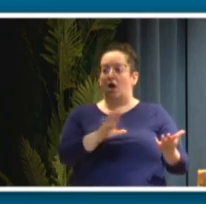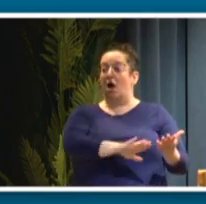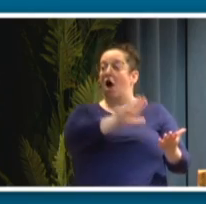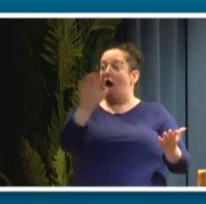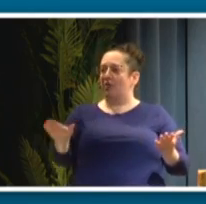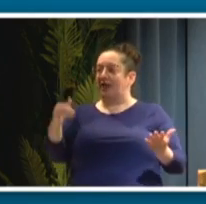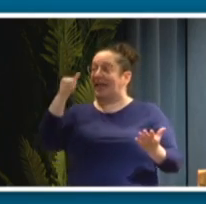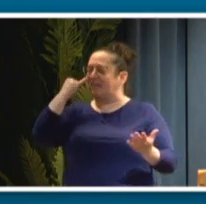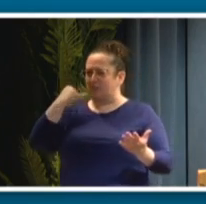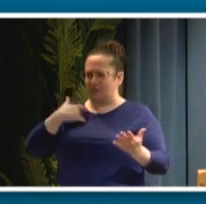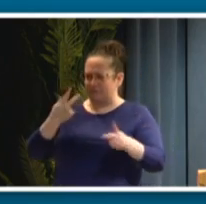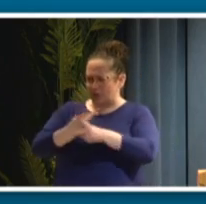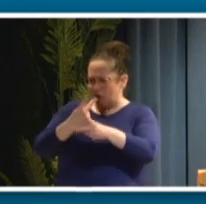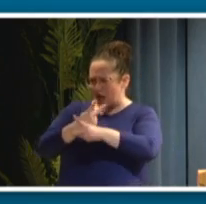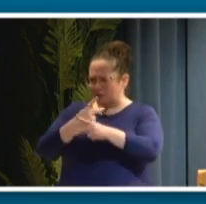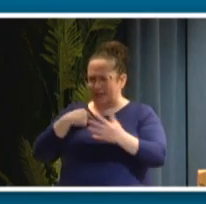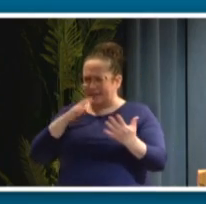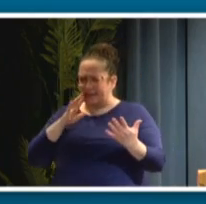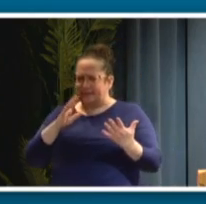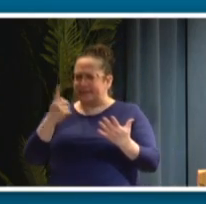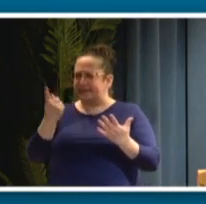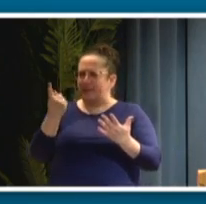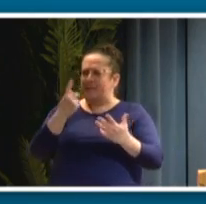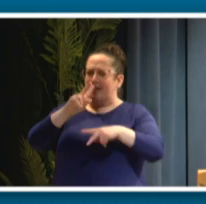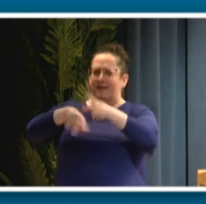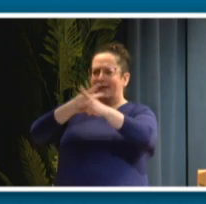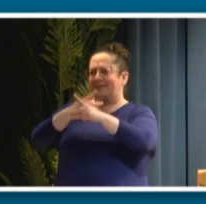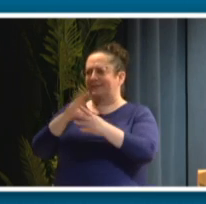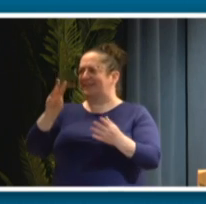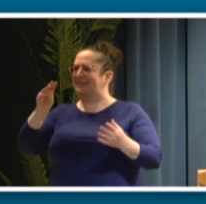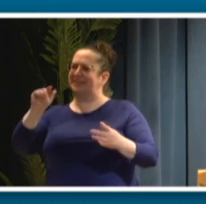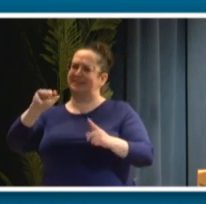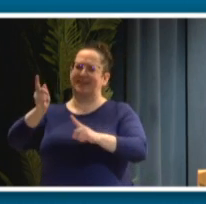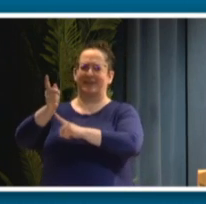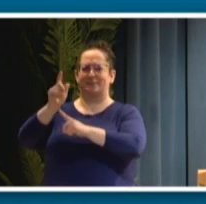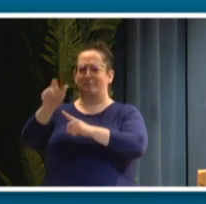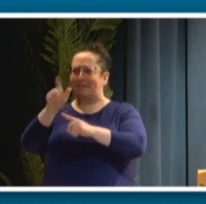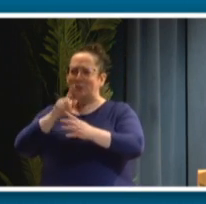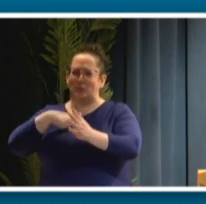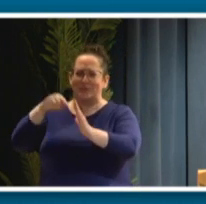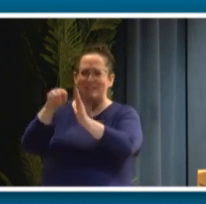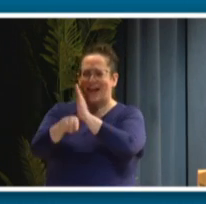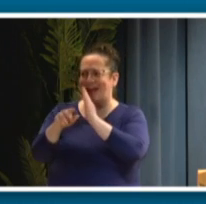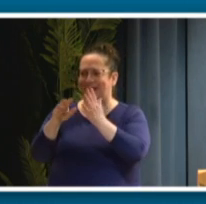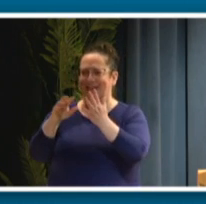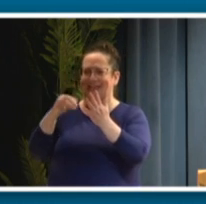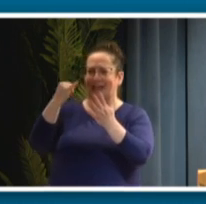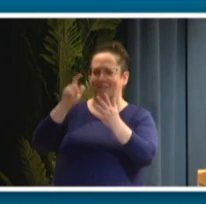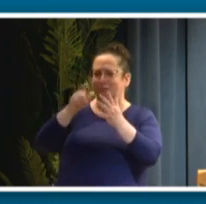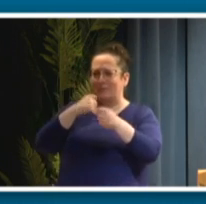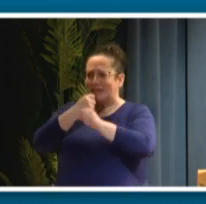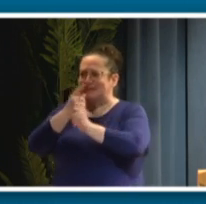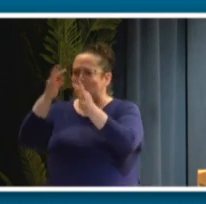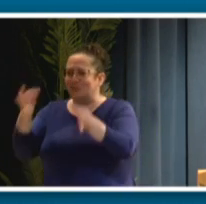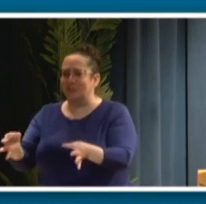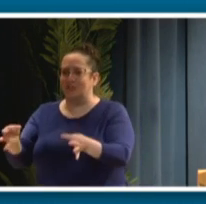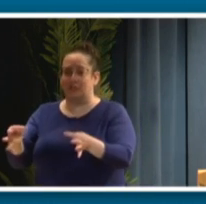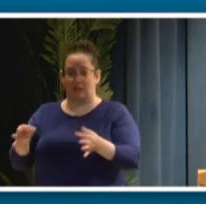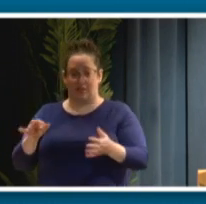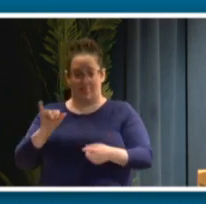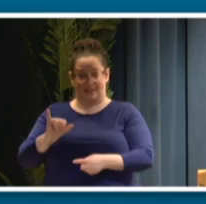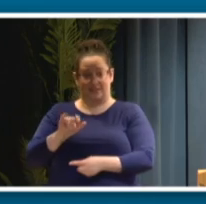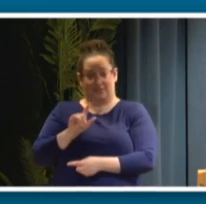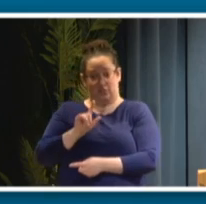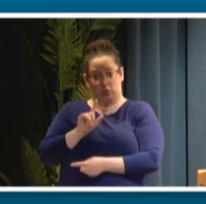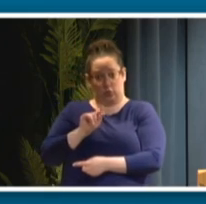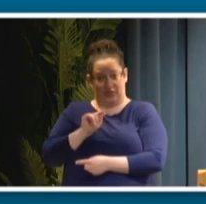What would you do? I don't know. That's crazy. Cool. Well, I got a book for that. Hey, it's a book you can read in an hour. It's only 20 words on a page. It's called Long